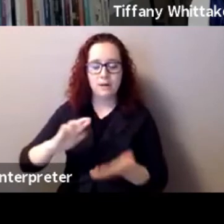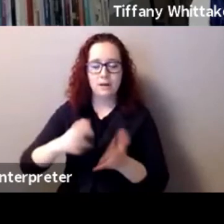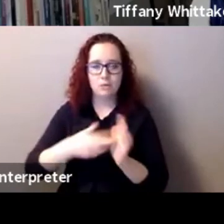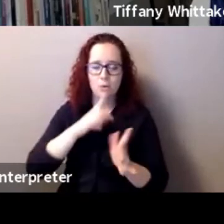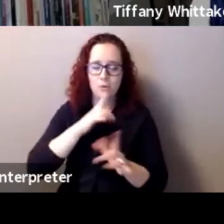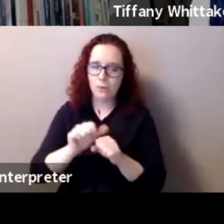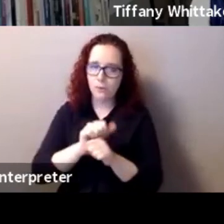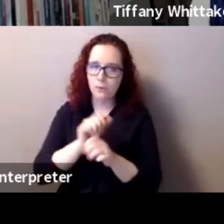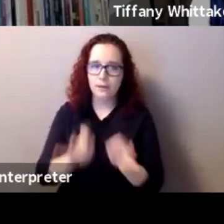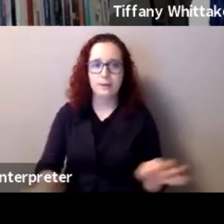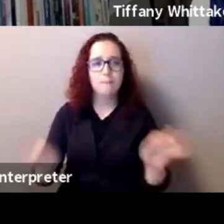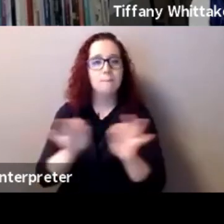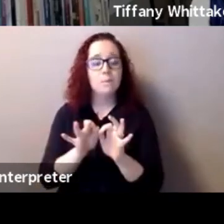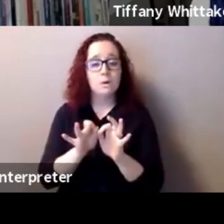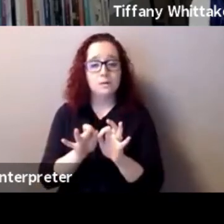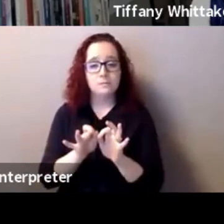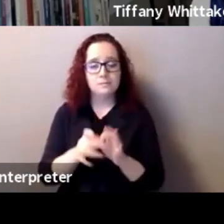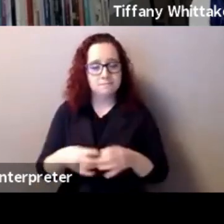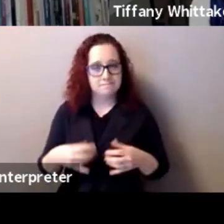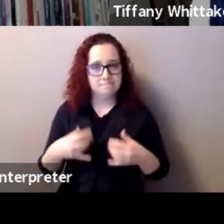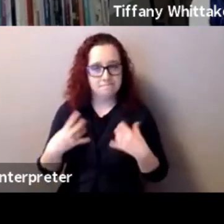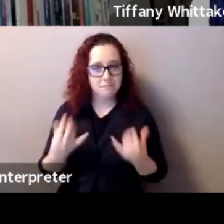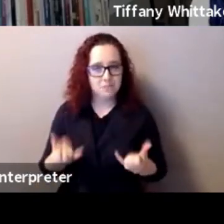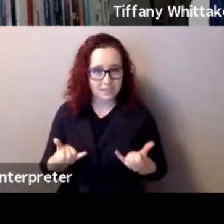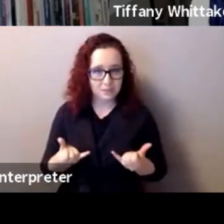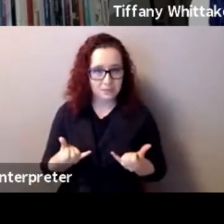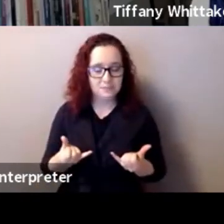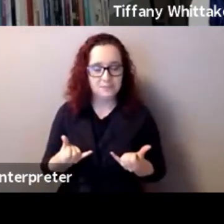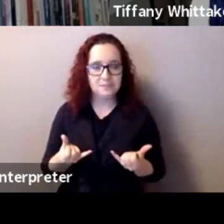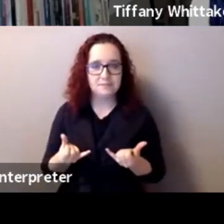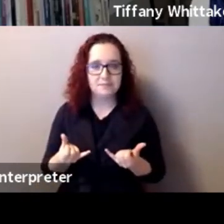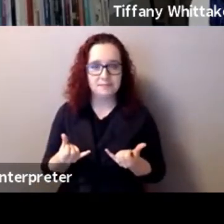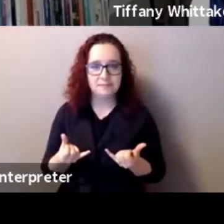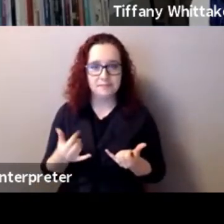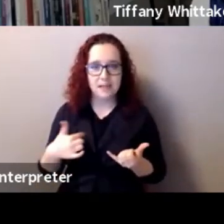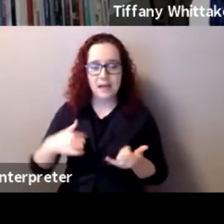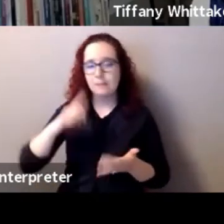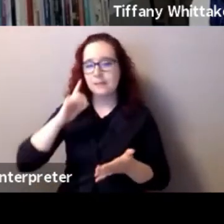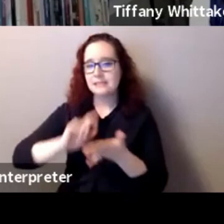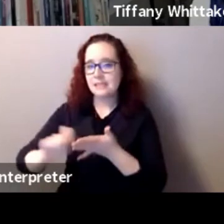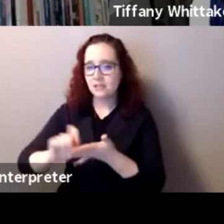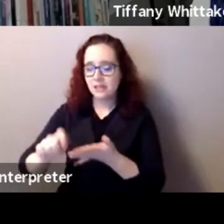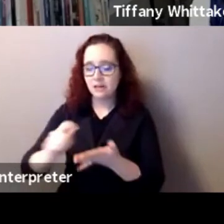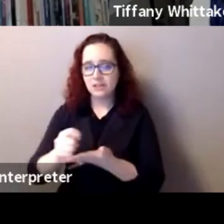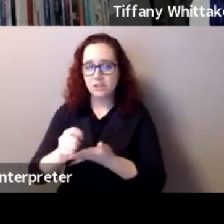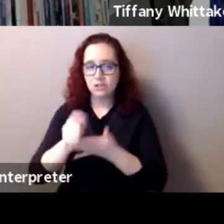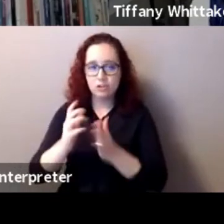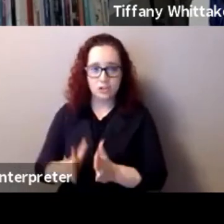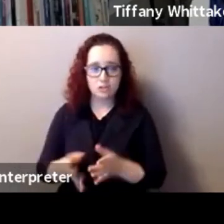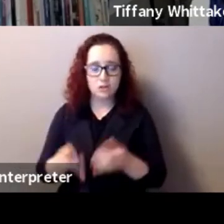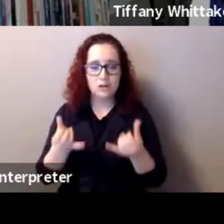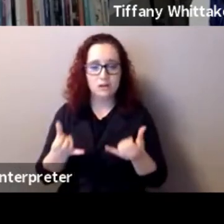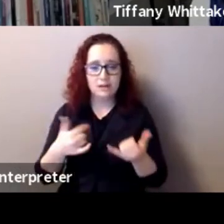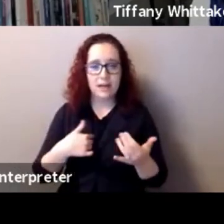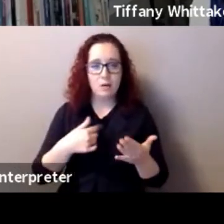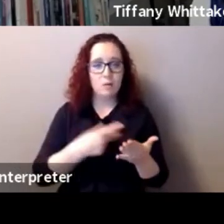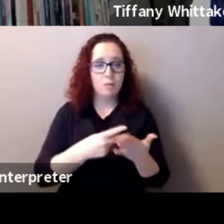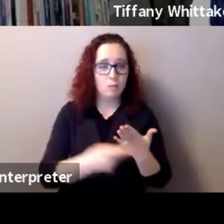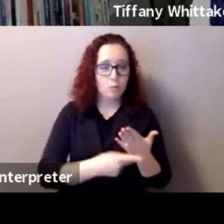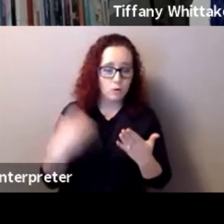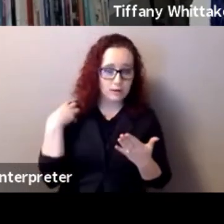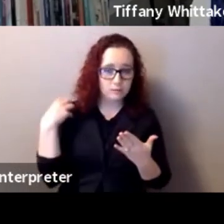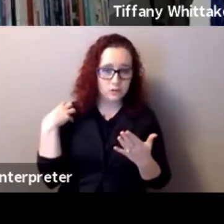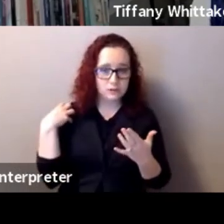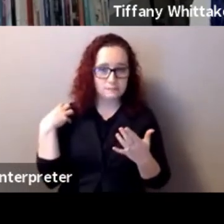one. And the one which I'm on at the present moment, I was the secretary and treasurer, and now the program chair, which I have